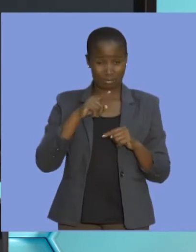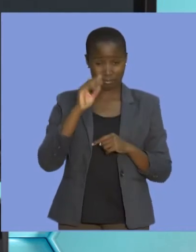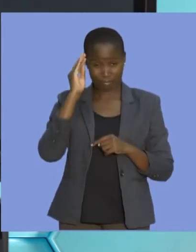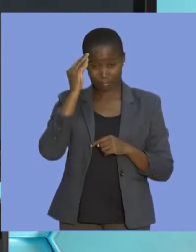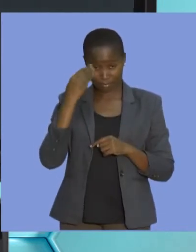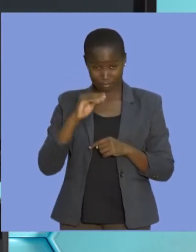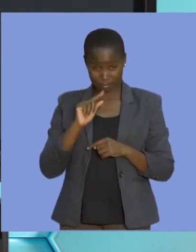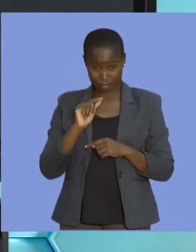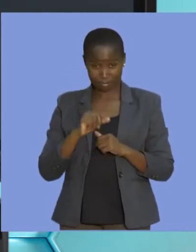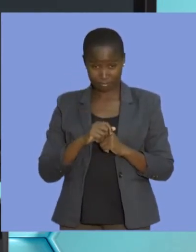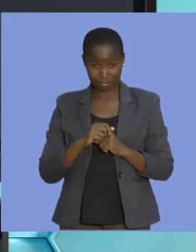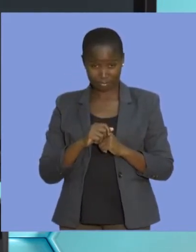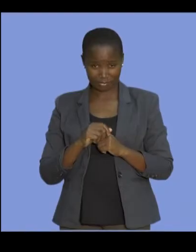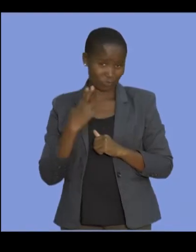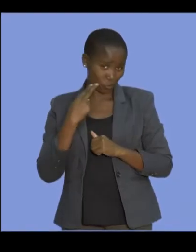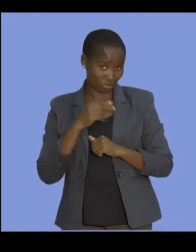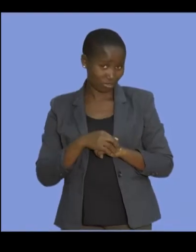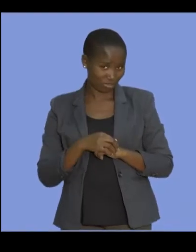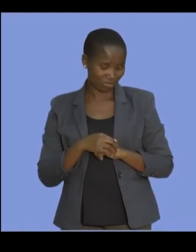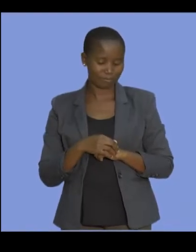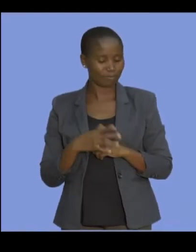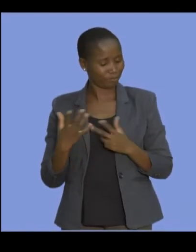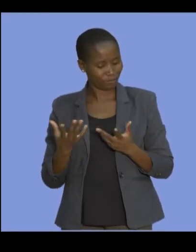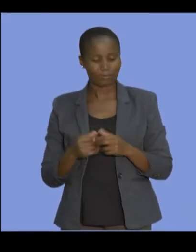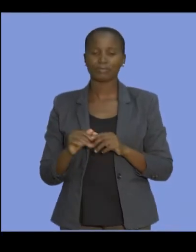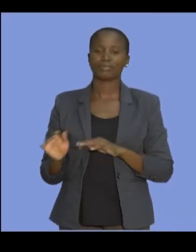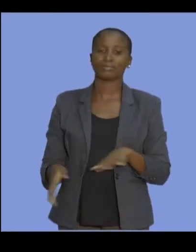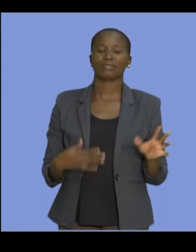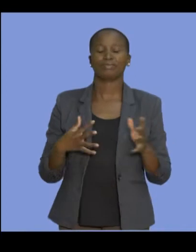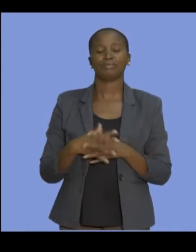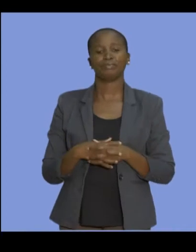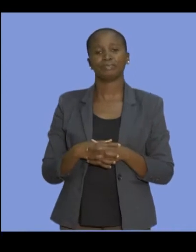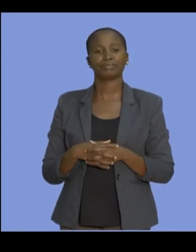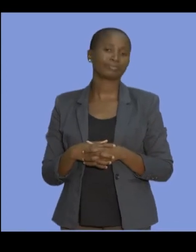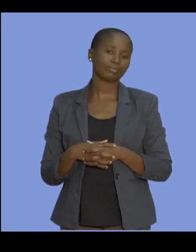from the average. Nice. Okay. So